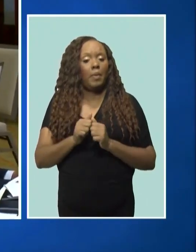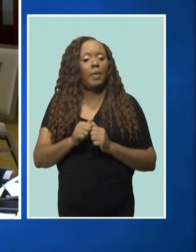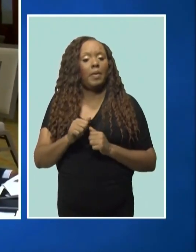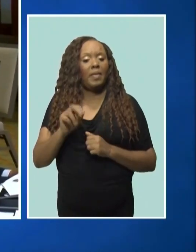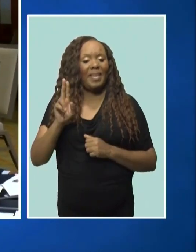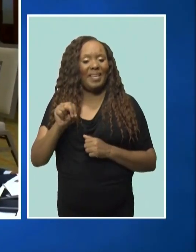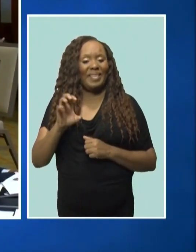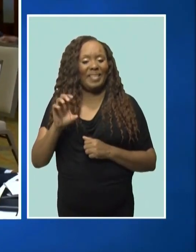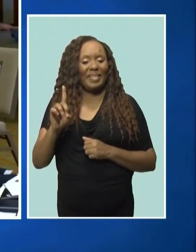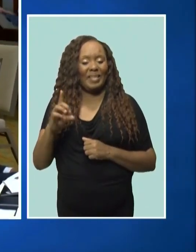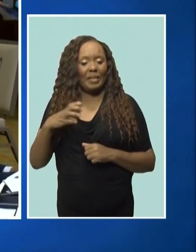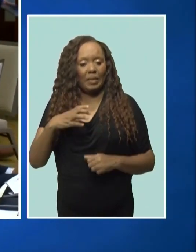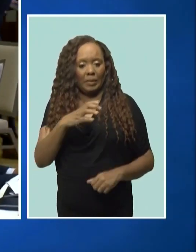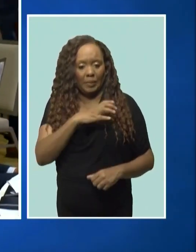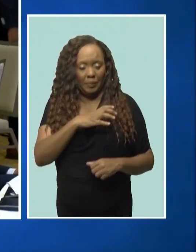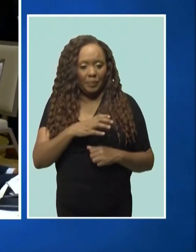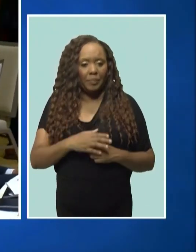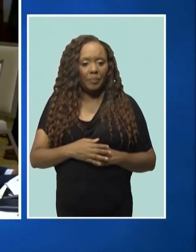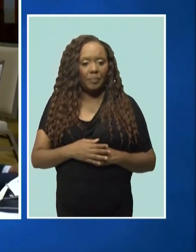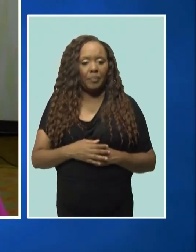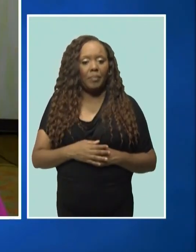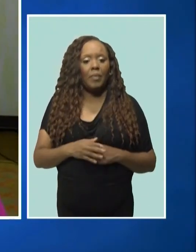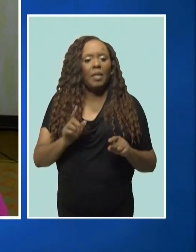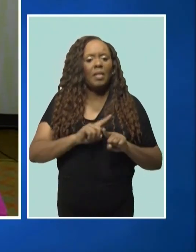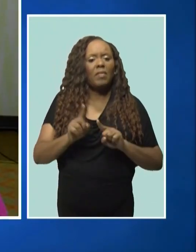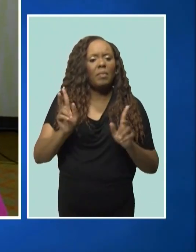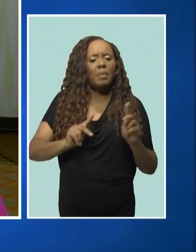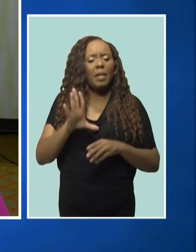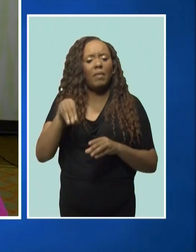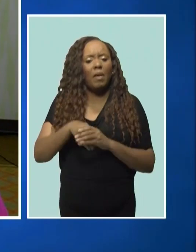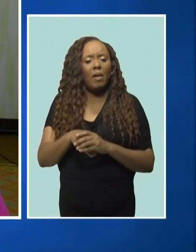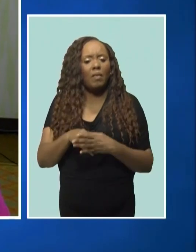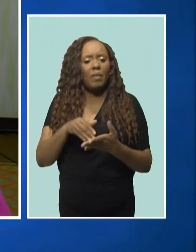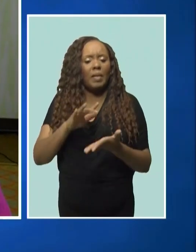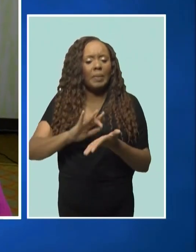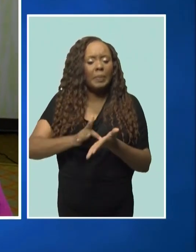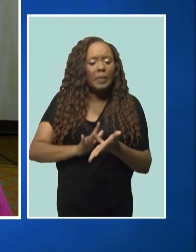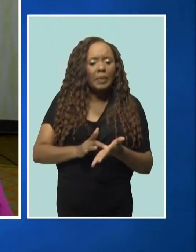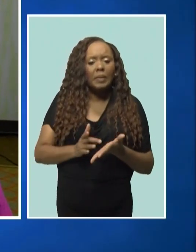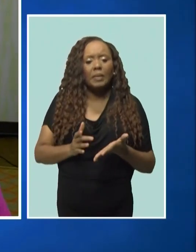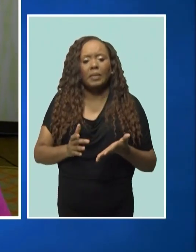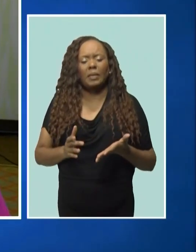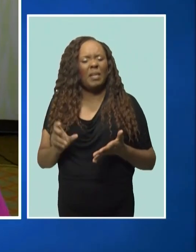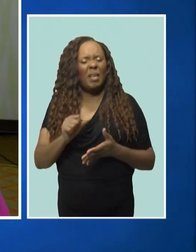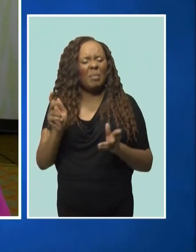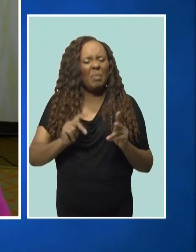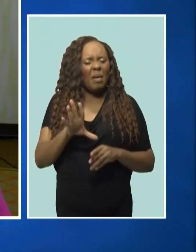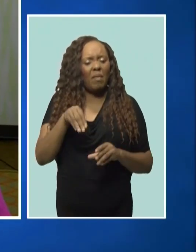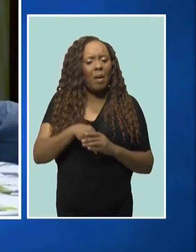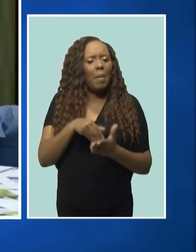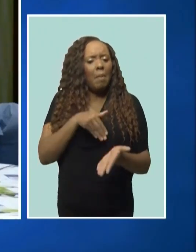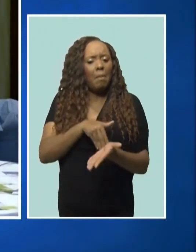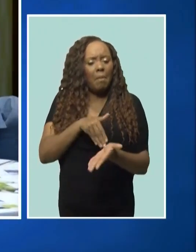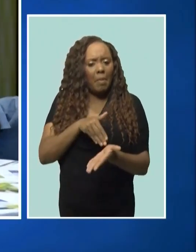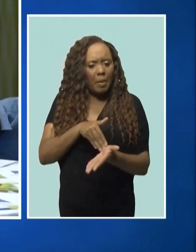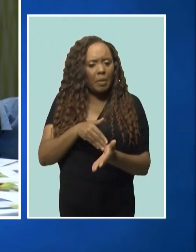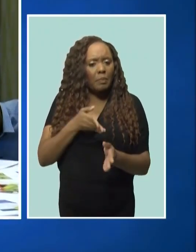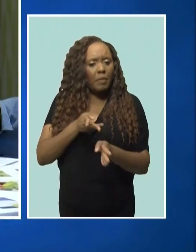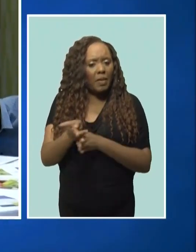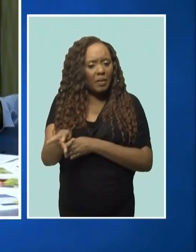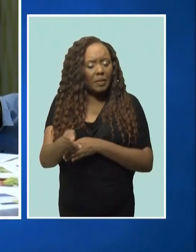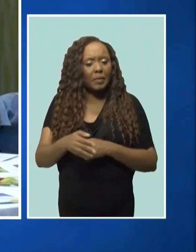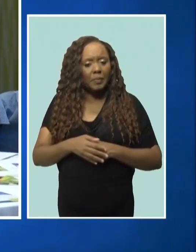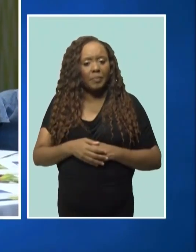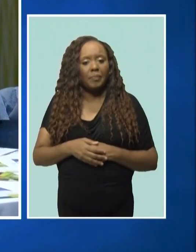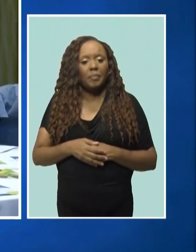together media professionals, medical practitioners, and other stakeholders. Acting Chief Medical Officer Dr. Arthur Phillips